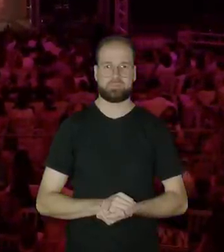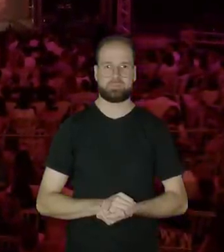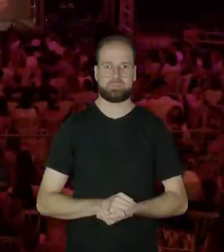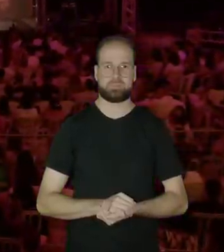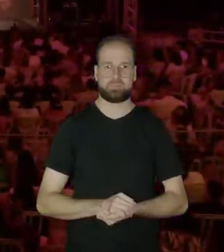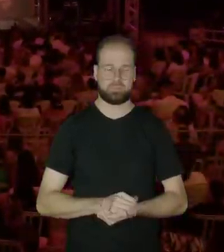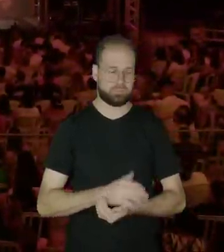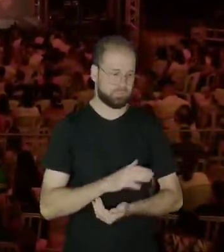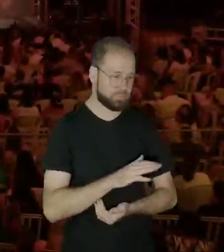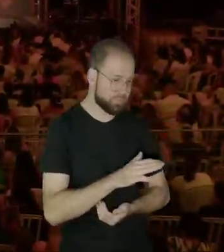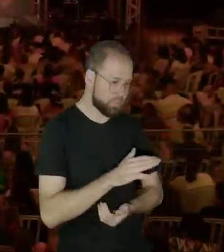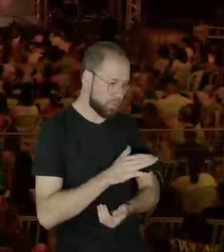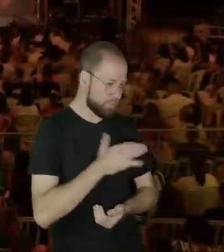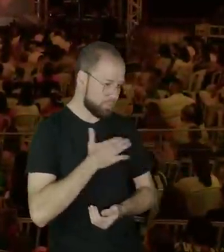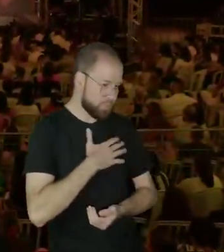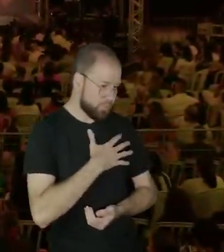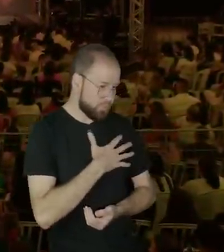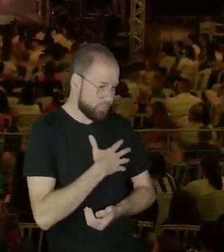Minha filha,